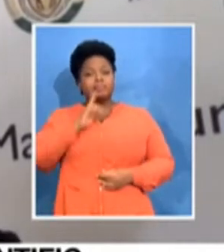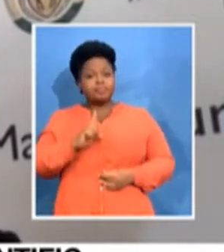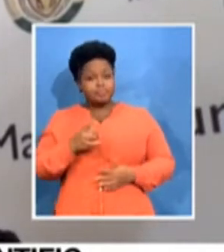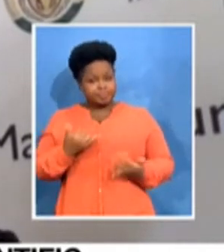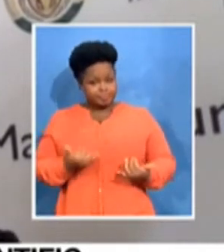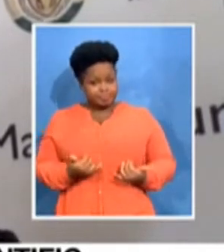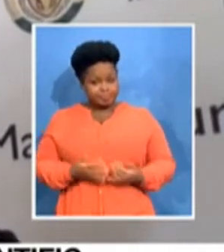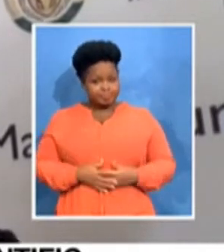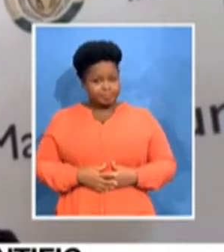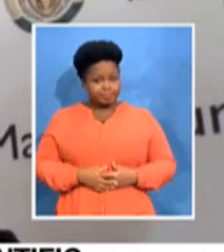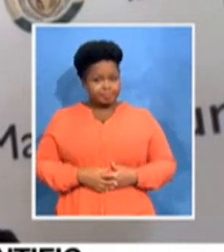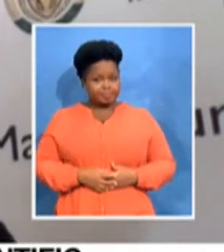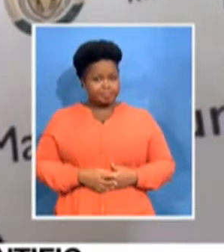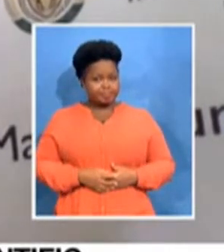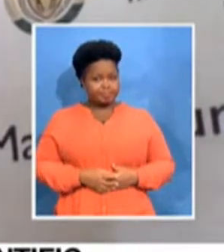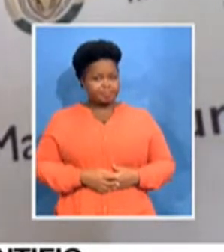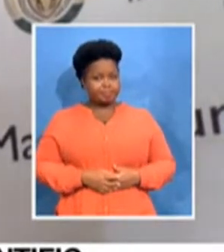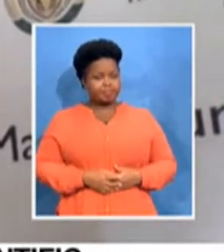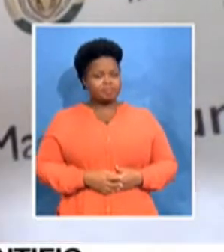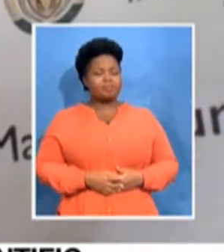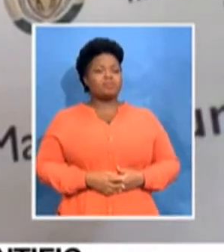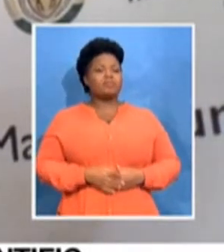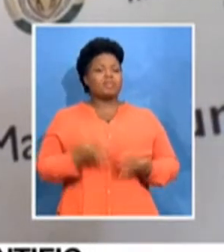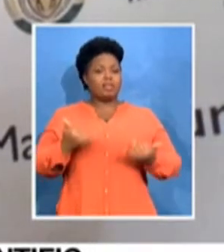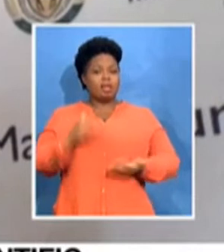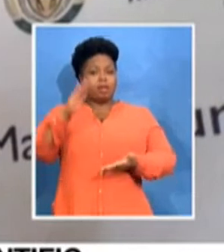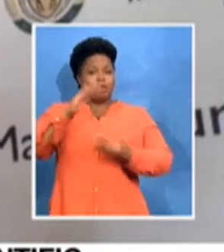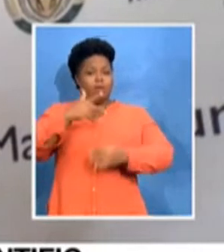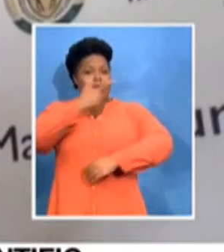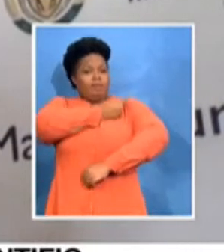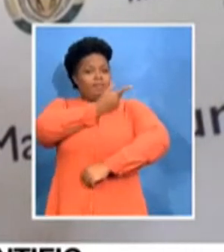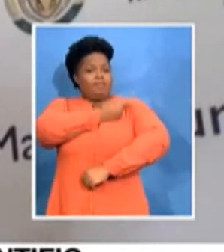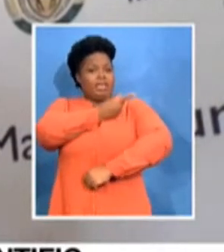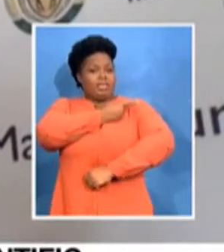vaccines now that are based on